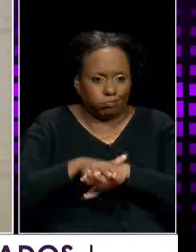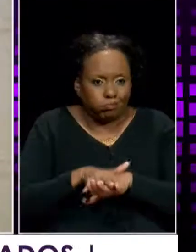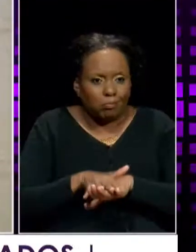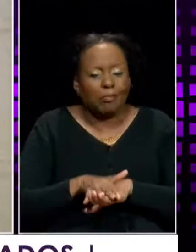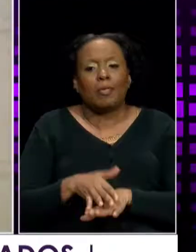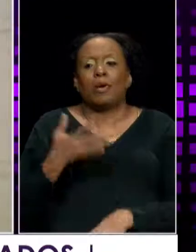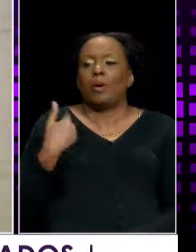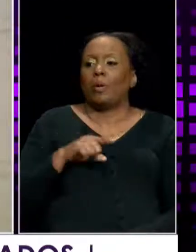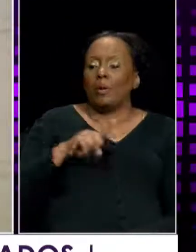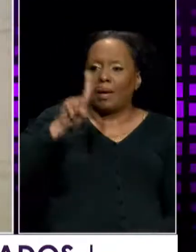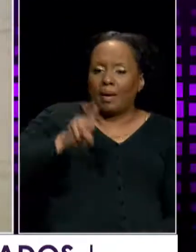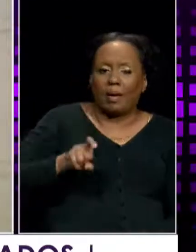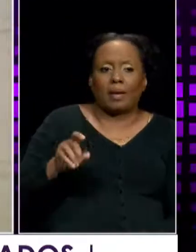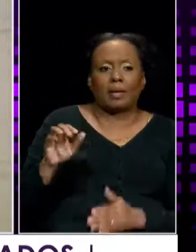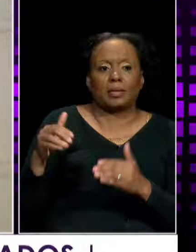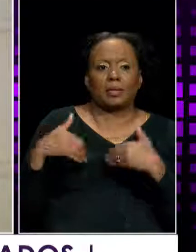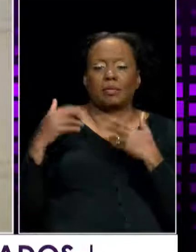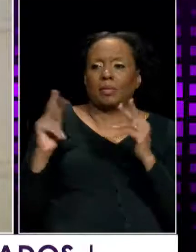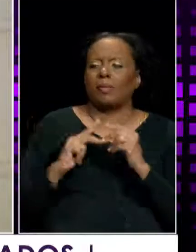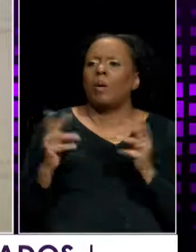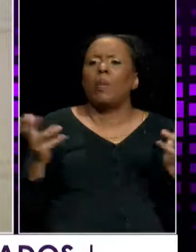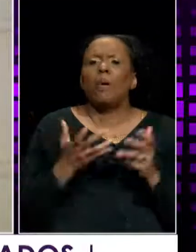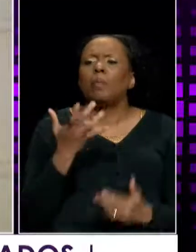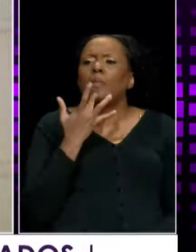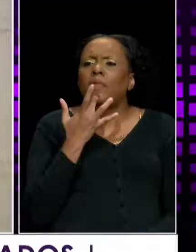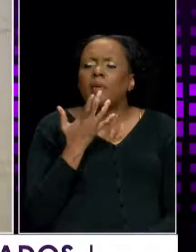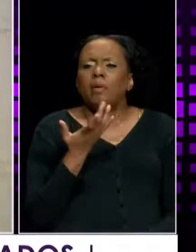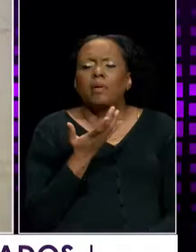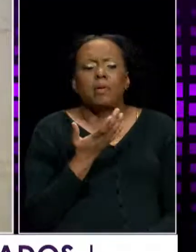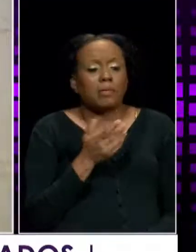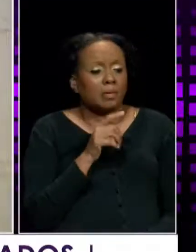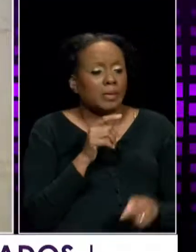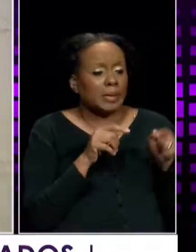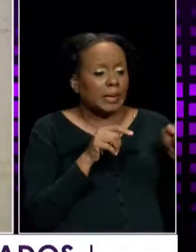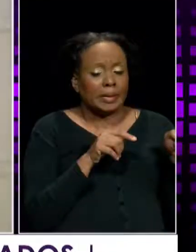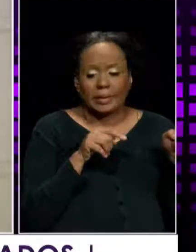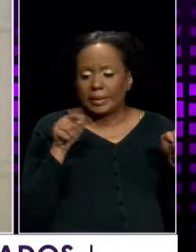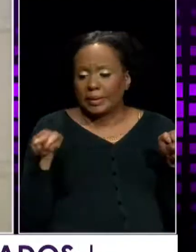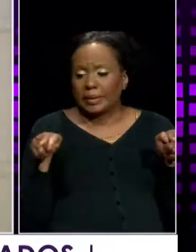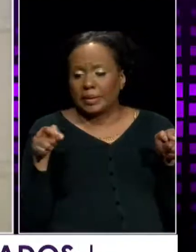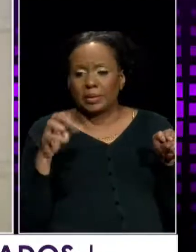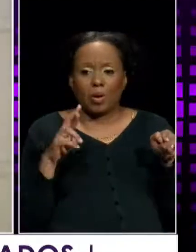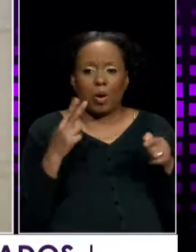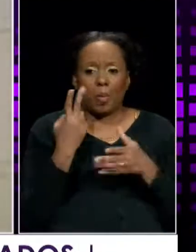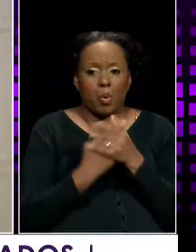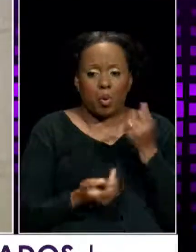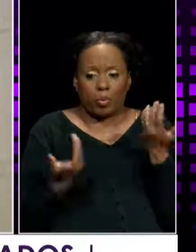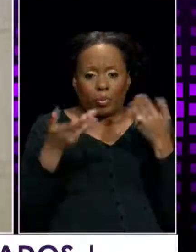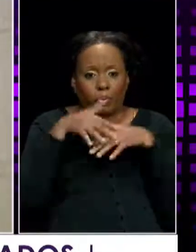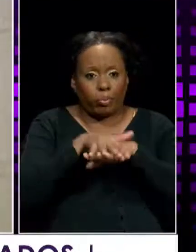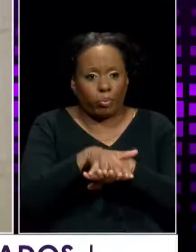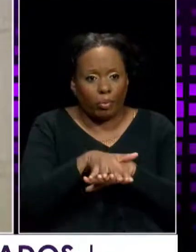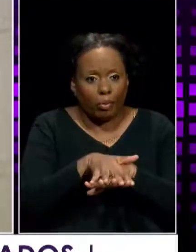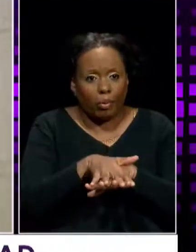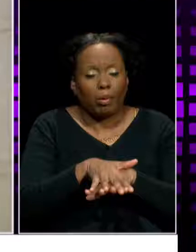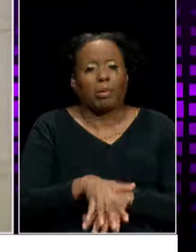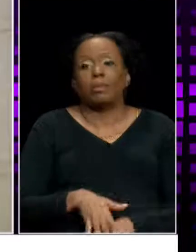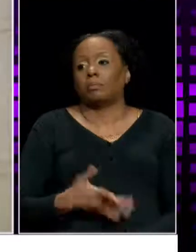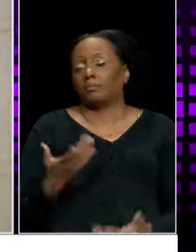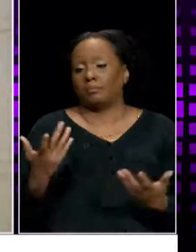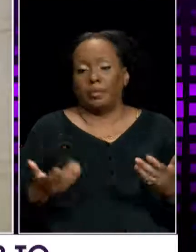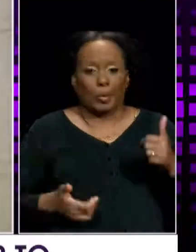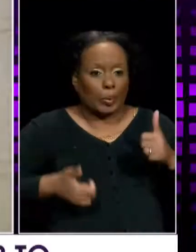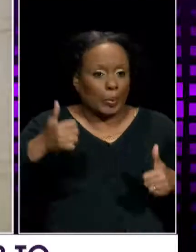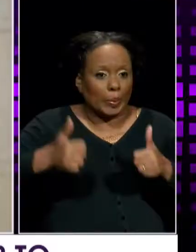or not they would have preferred or they would prefer a blended approach to school or whether they prefer face-to-face